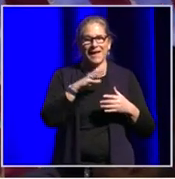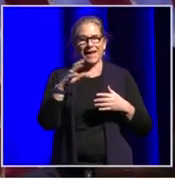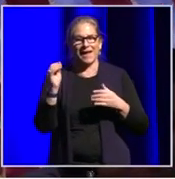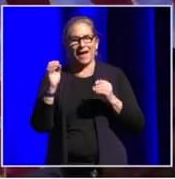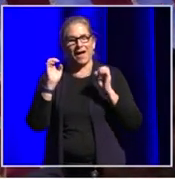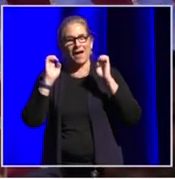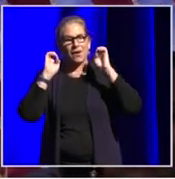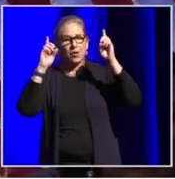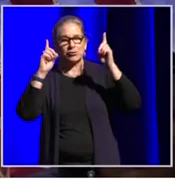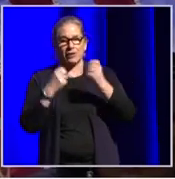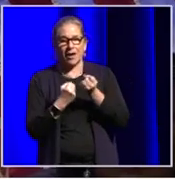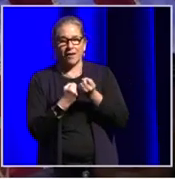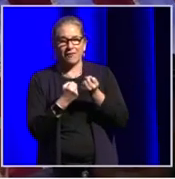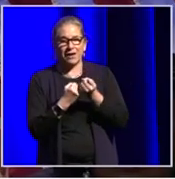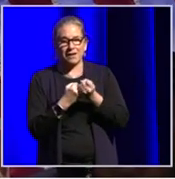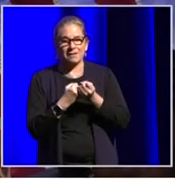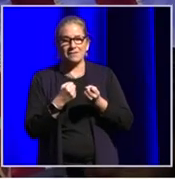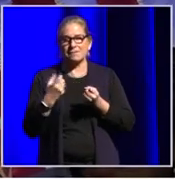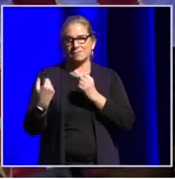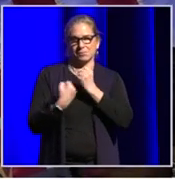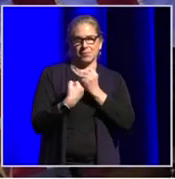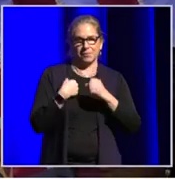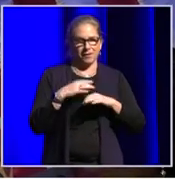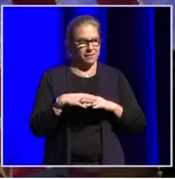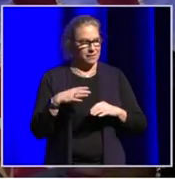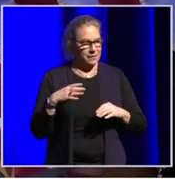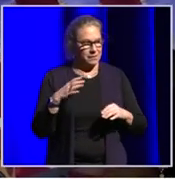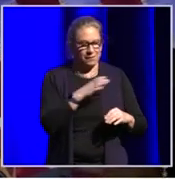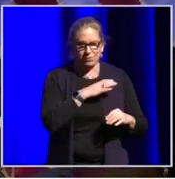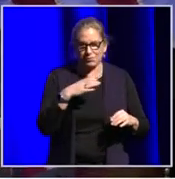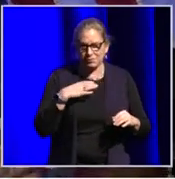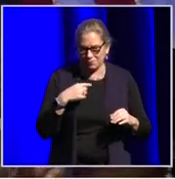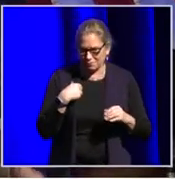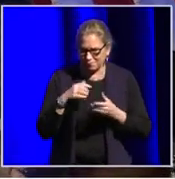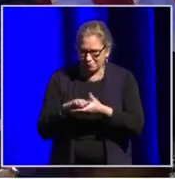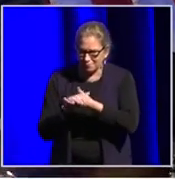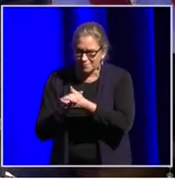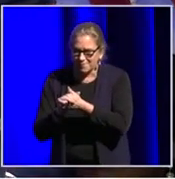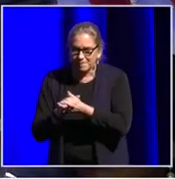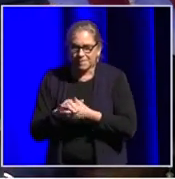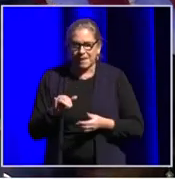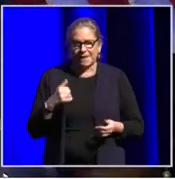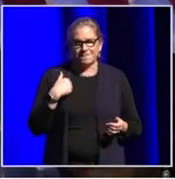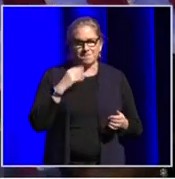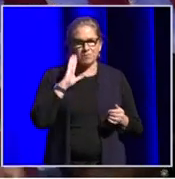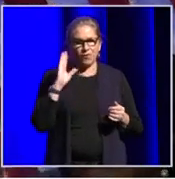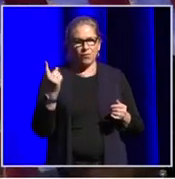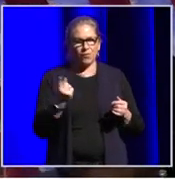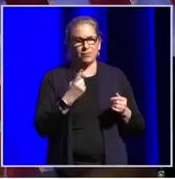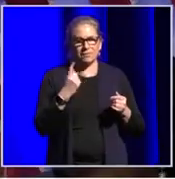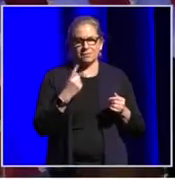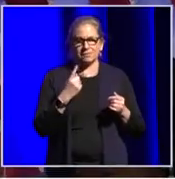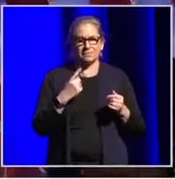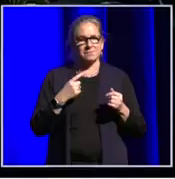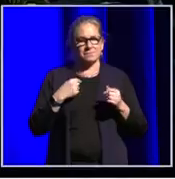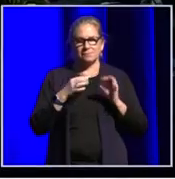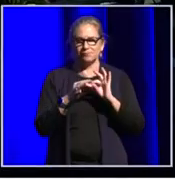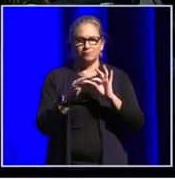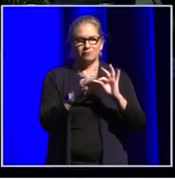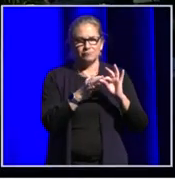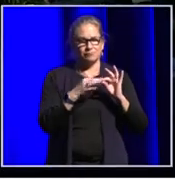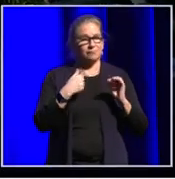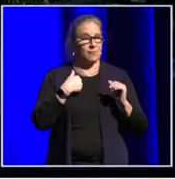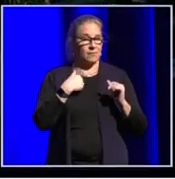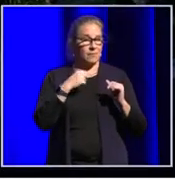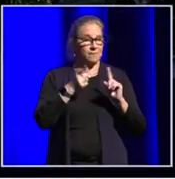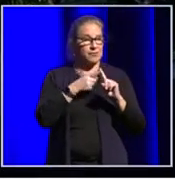council. I, for one, first and foremost, will always be an educator. It's always an honor to share the stage with our warrior on the Hill, Congresswoman